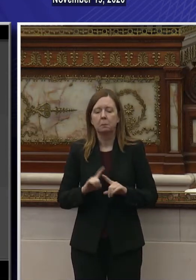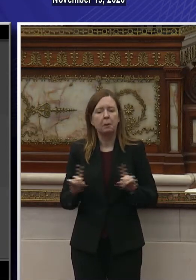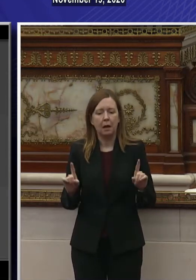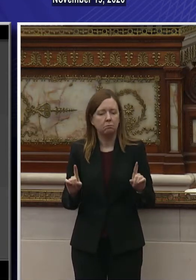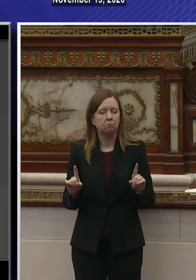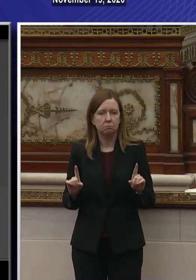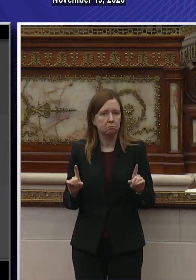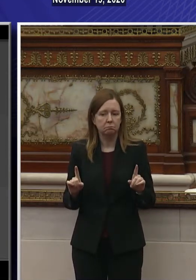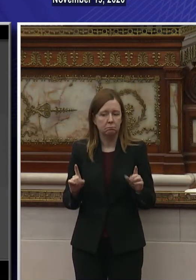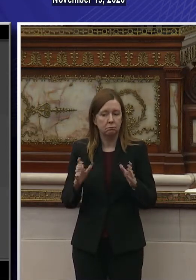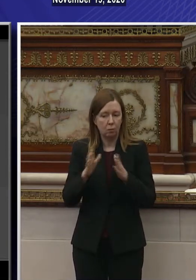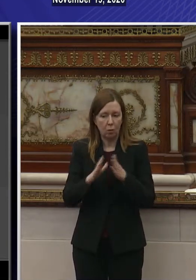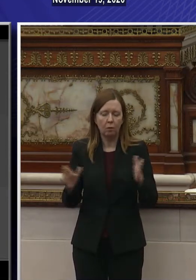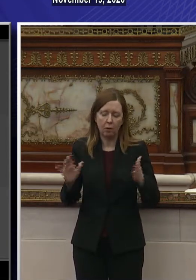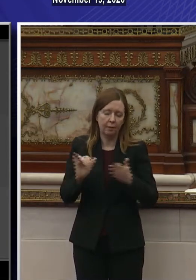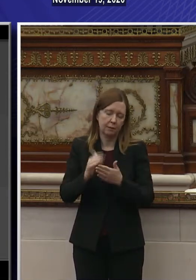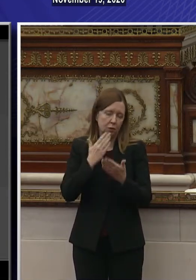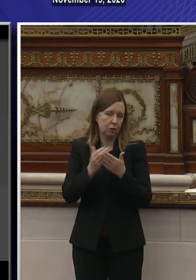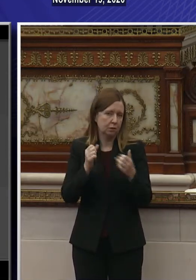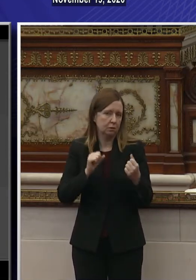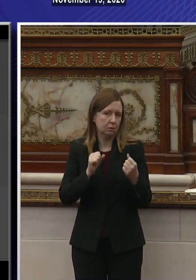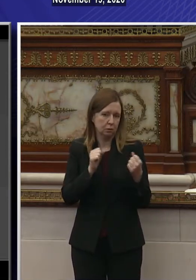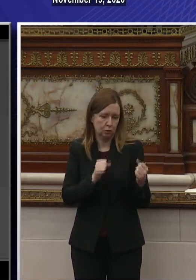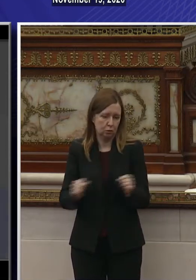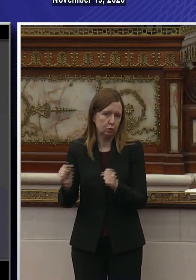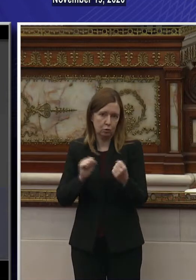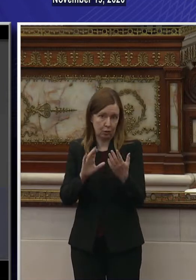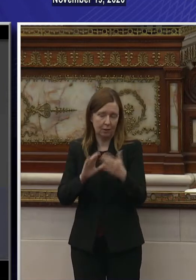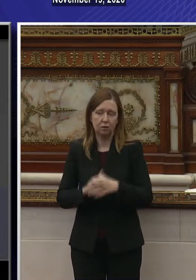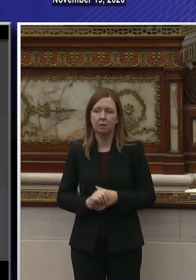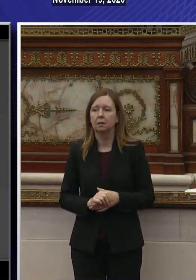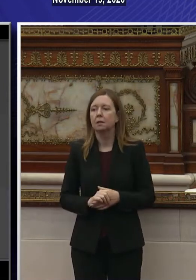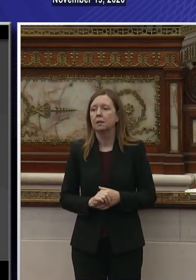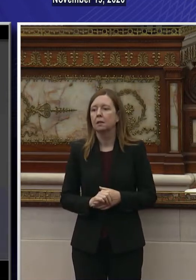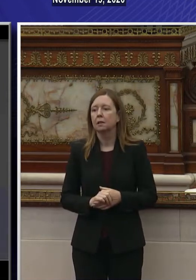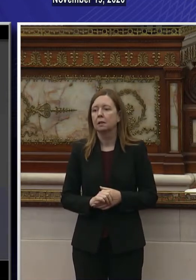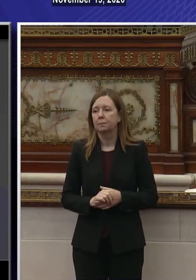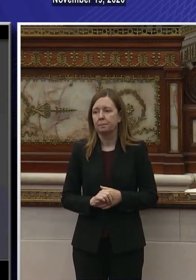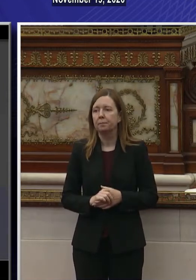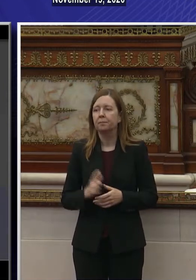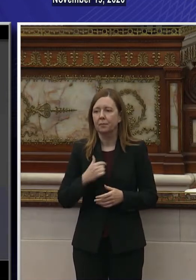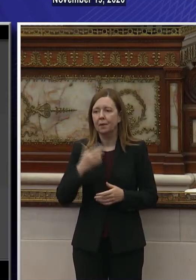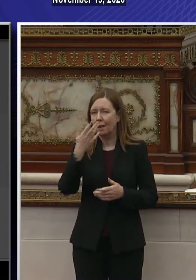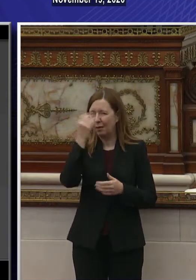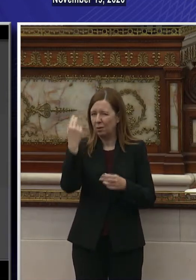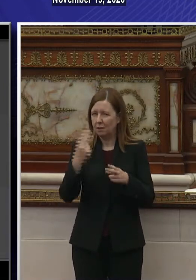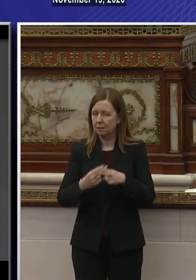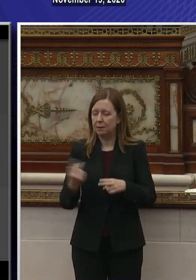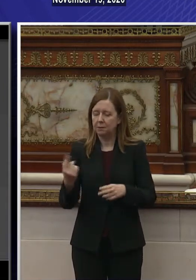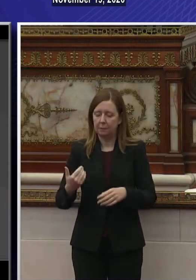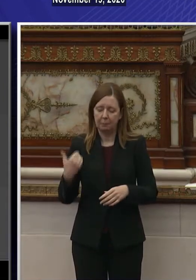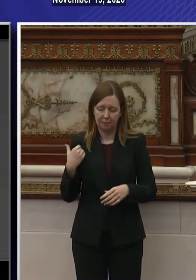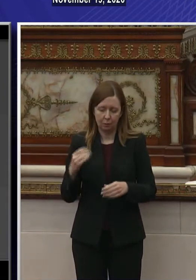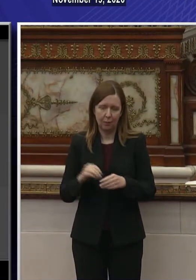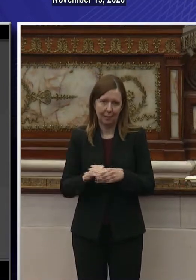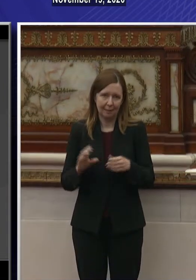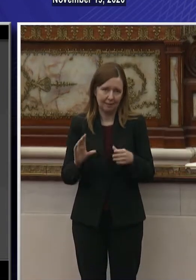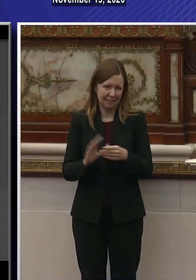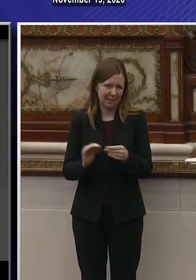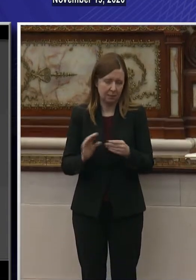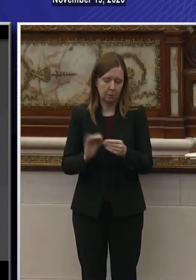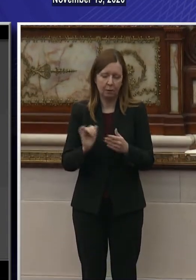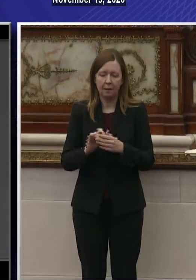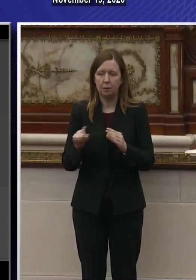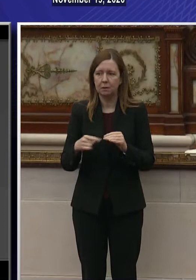But it's an overall good strategy. Can I also, I did forget to mention something earlier in the testimony, and that